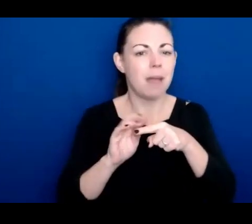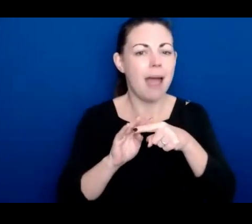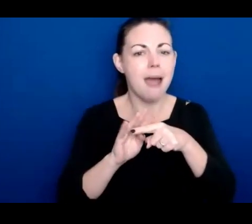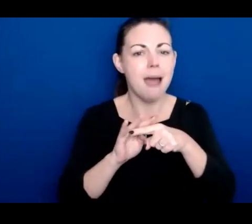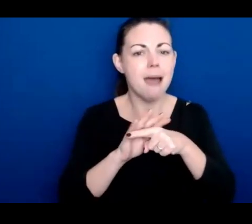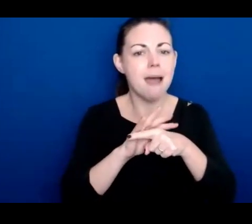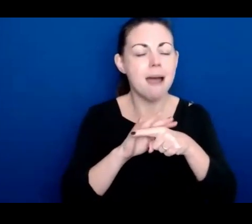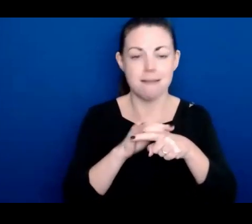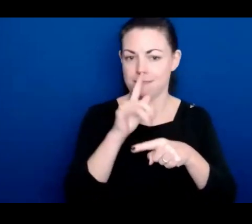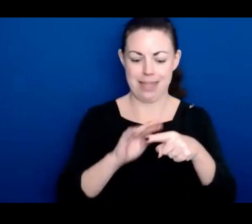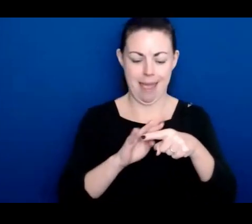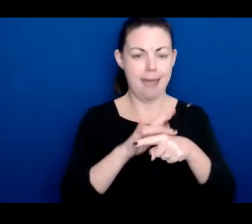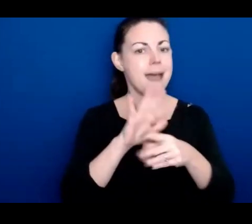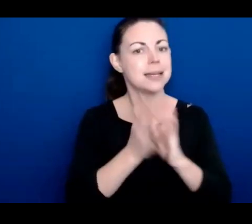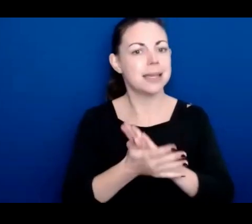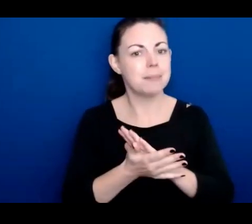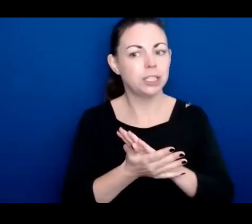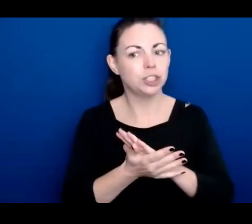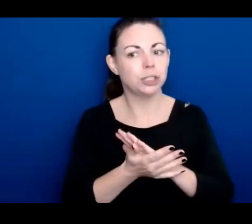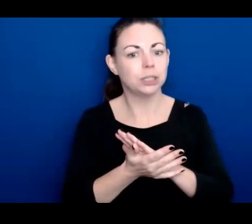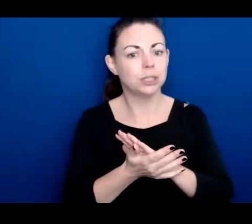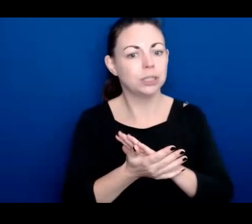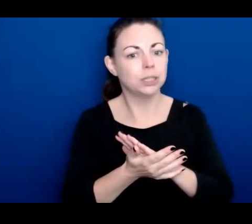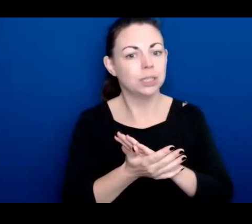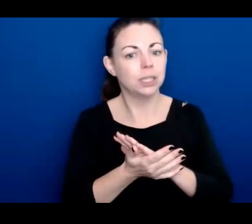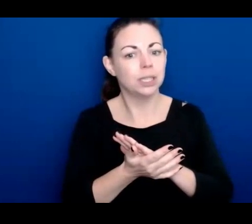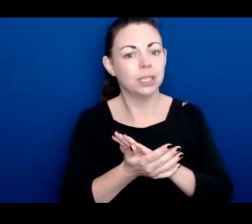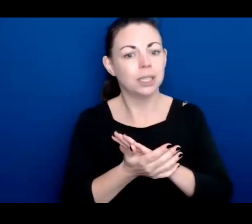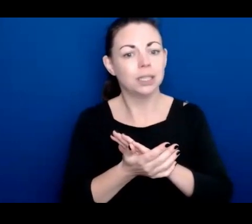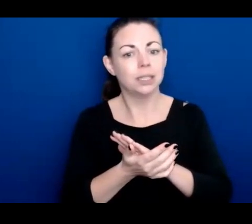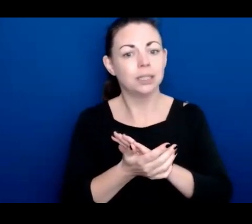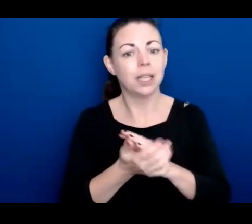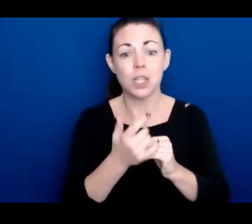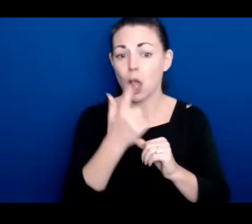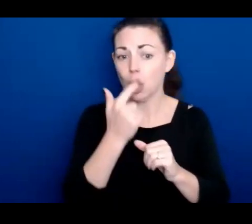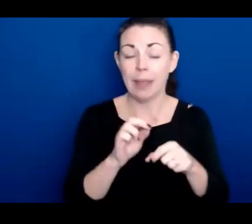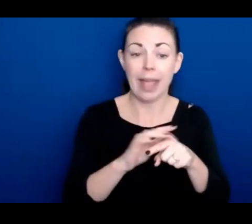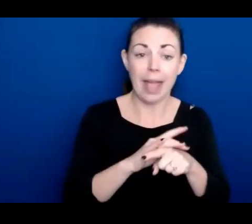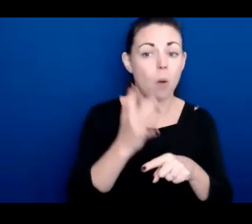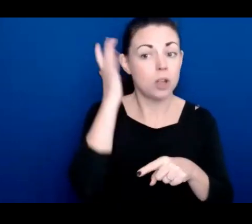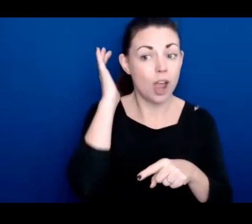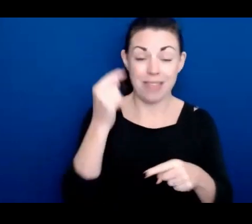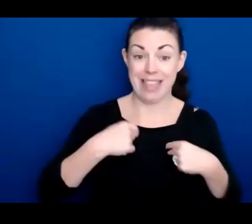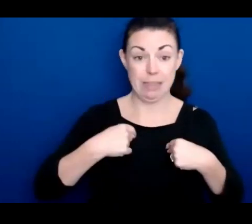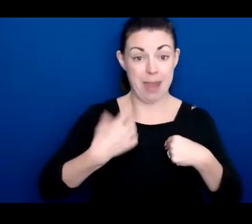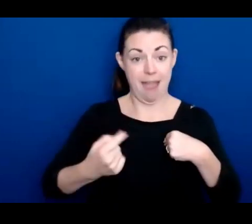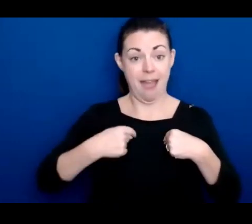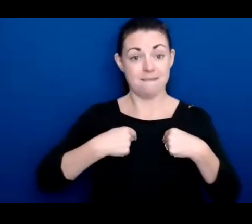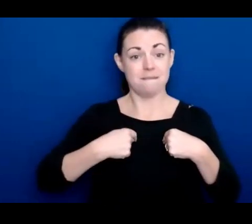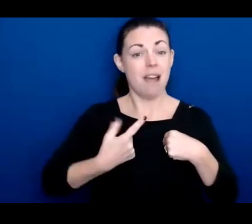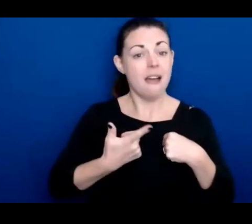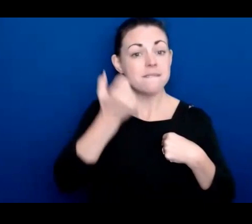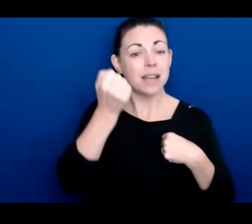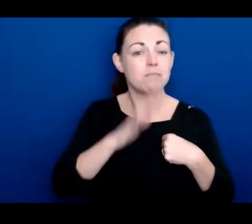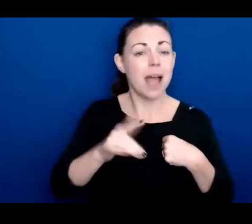inner ear. The damage can be both. Now, this is the hearing loss that I have, guys. I found out around 7 years ago